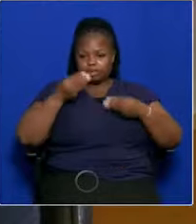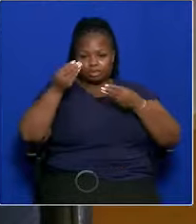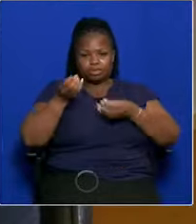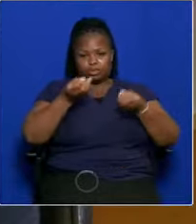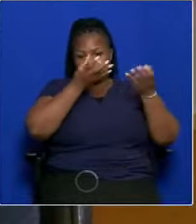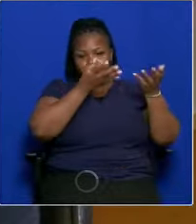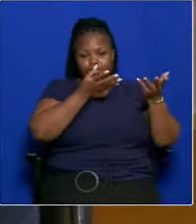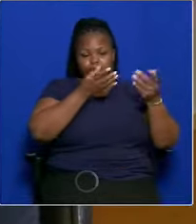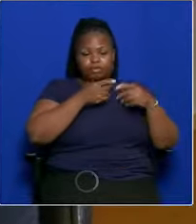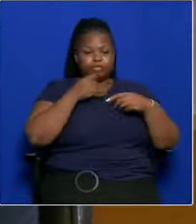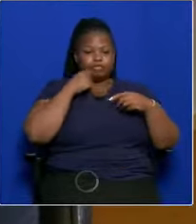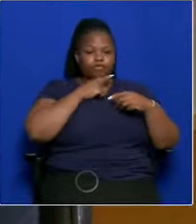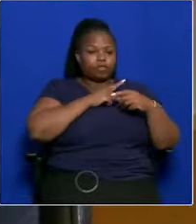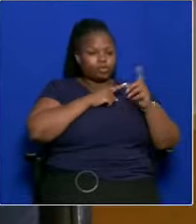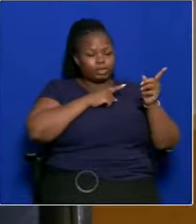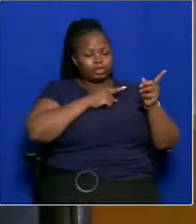fraudulently,